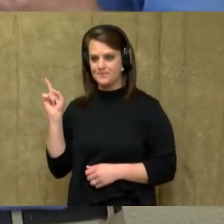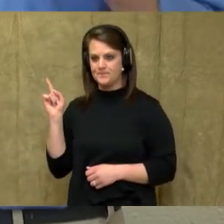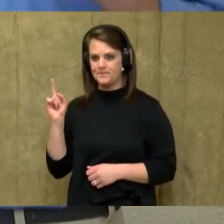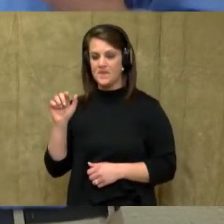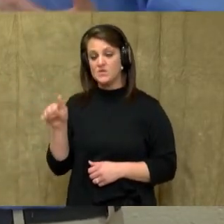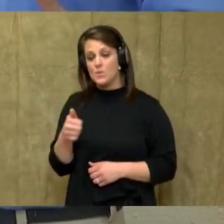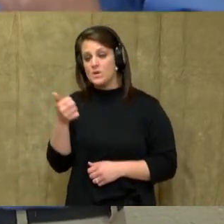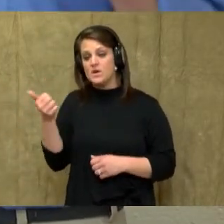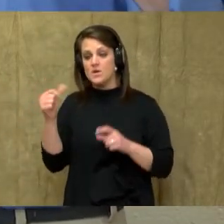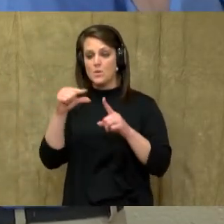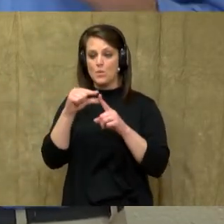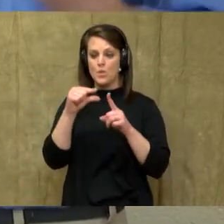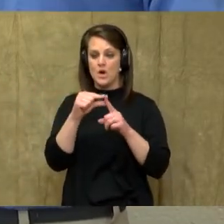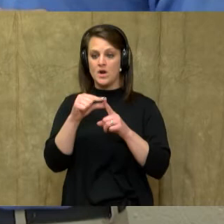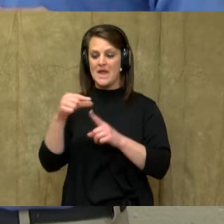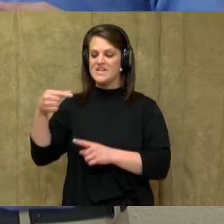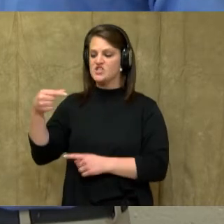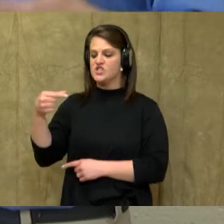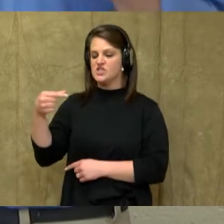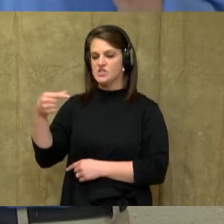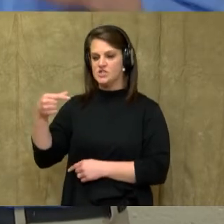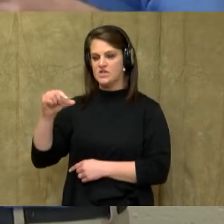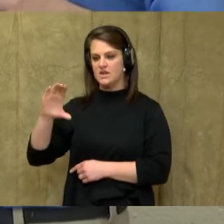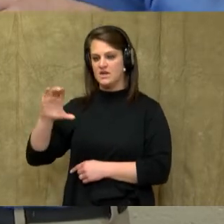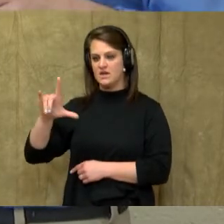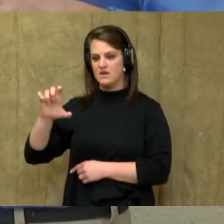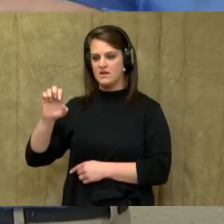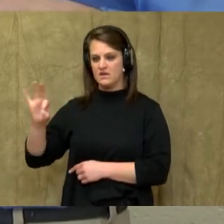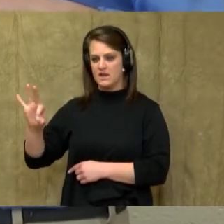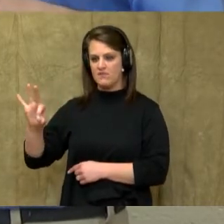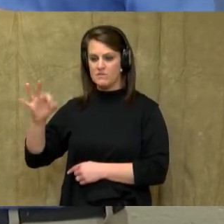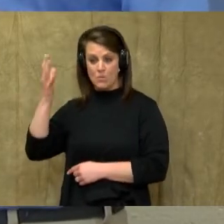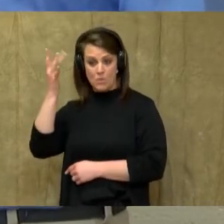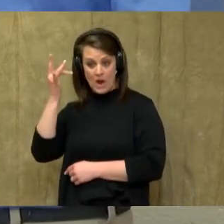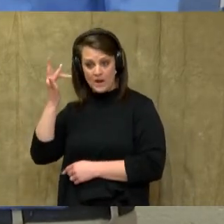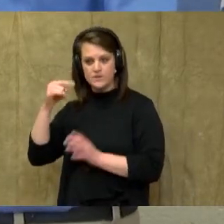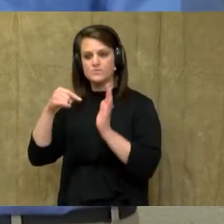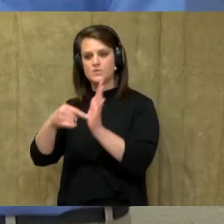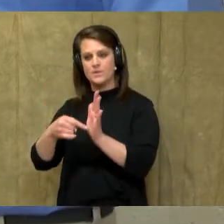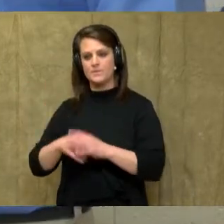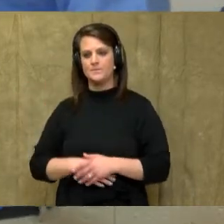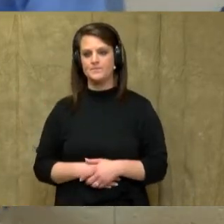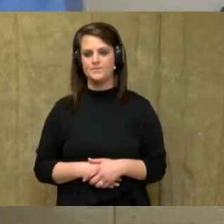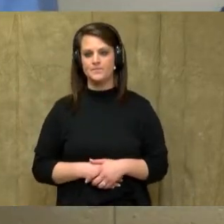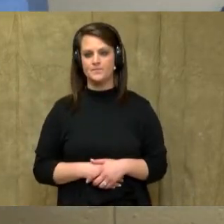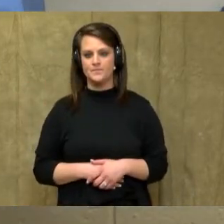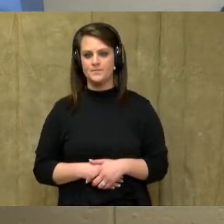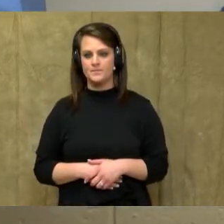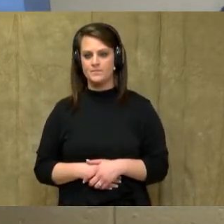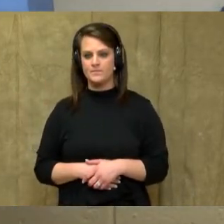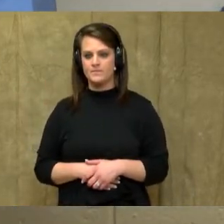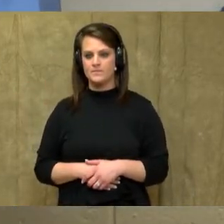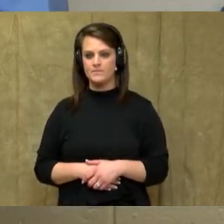word for treble clef is G clef. Let me show you why. If we go back and look at